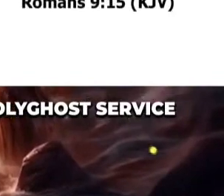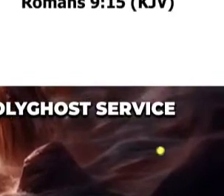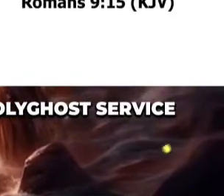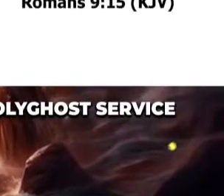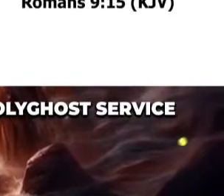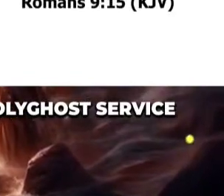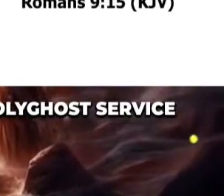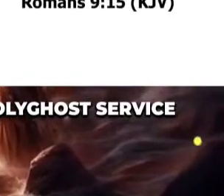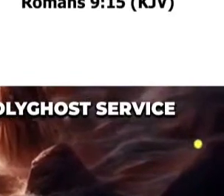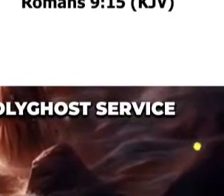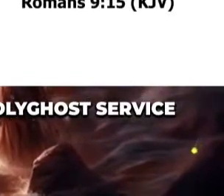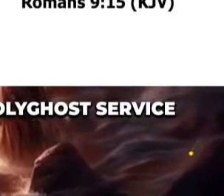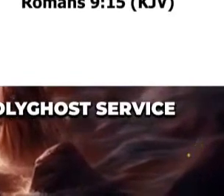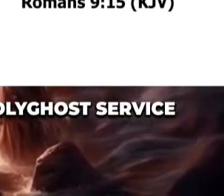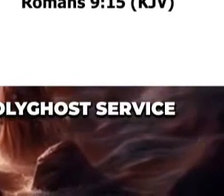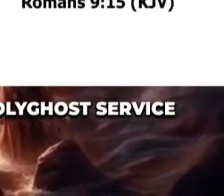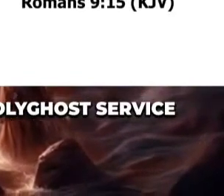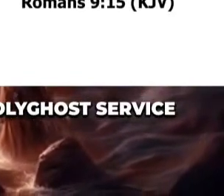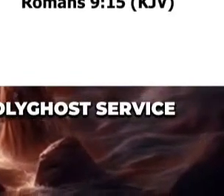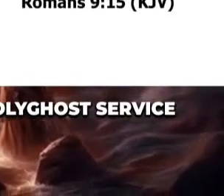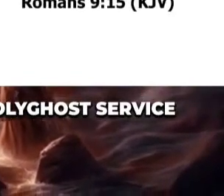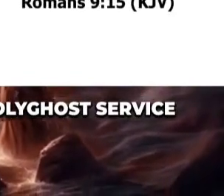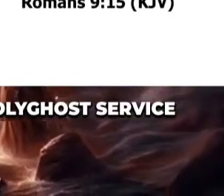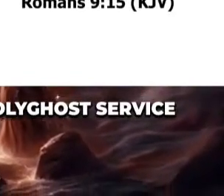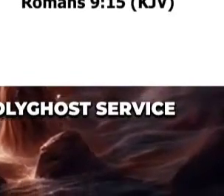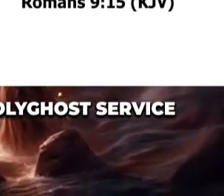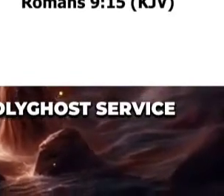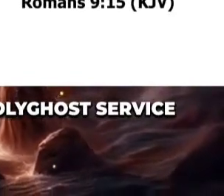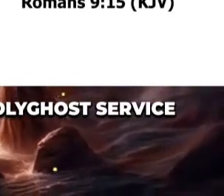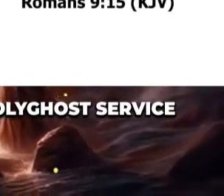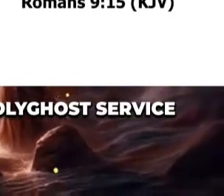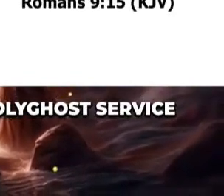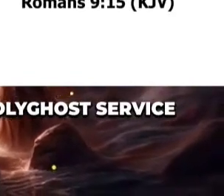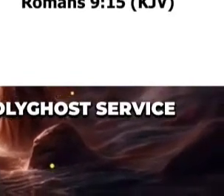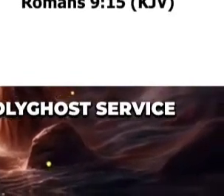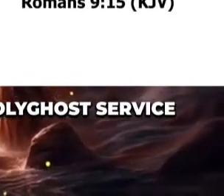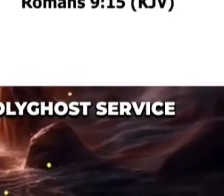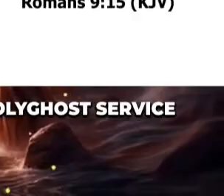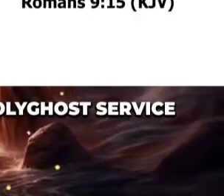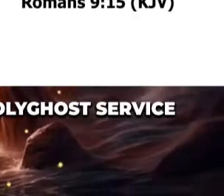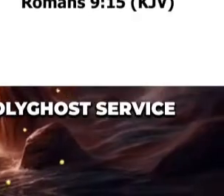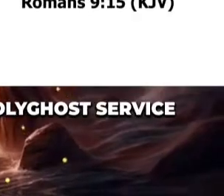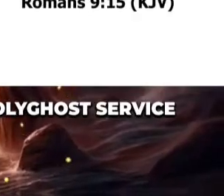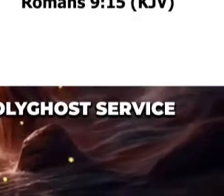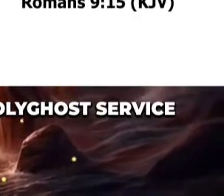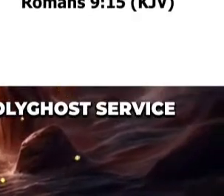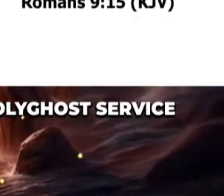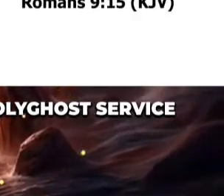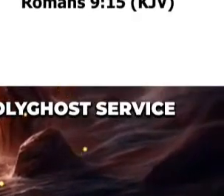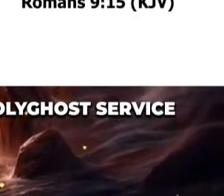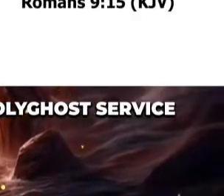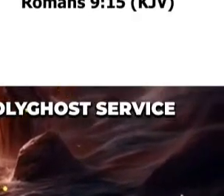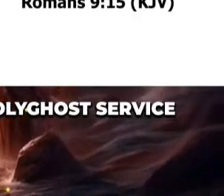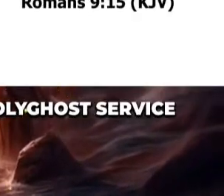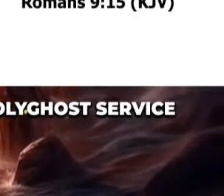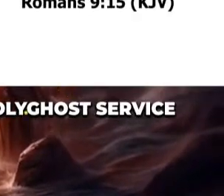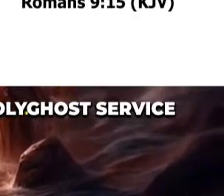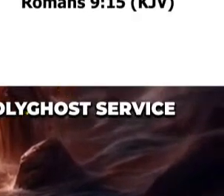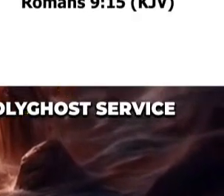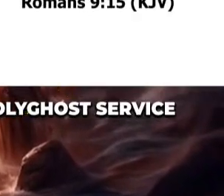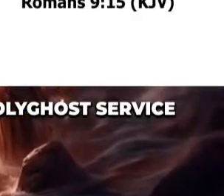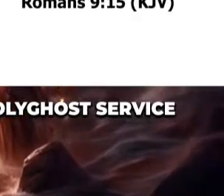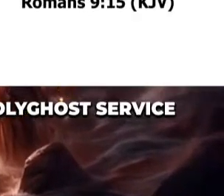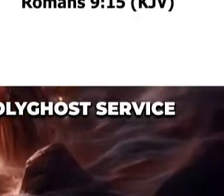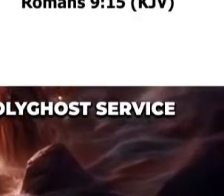I decide who will obtain mercy. But quickly he added in Matthew chapter 5 verse